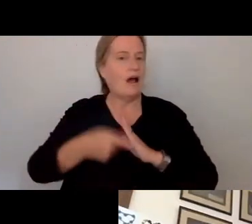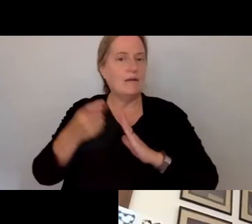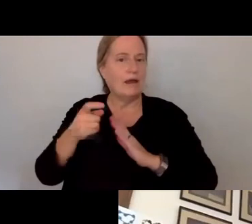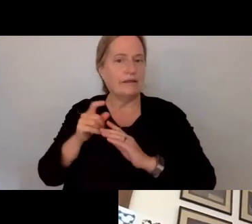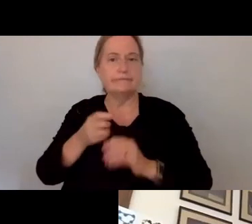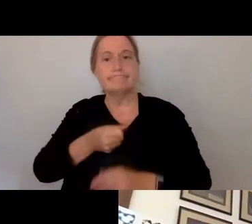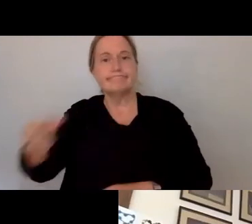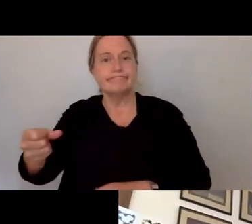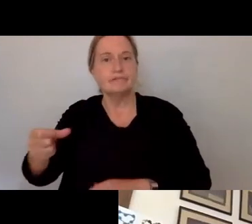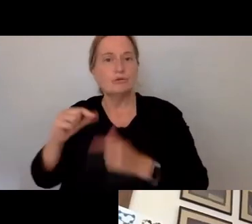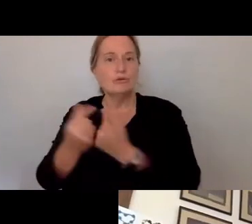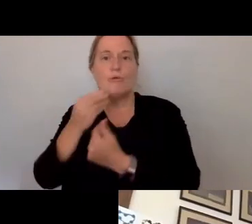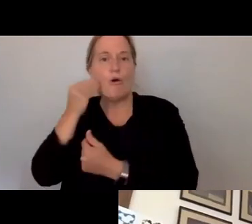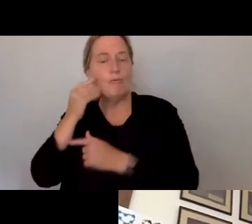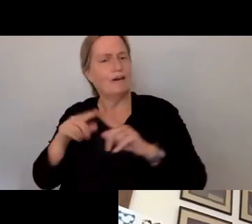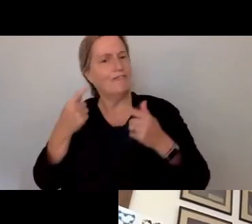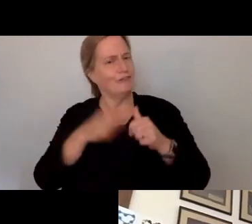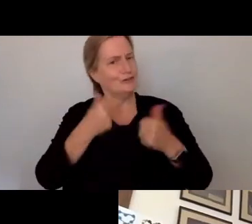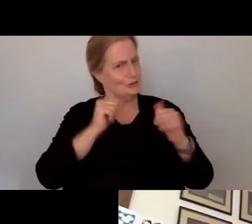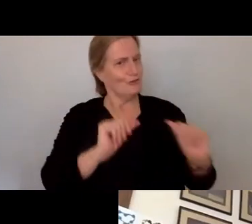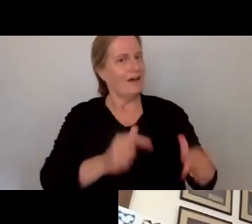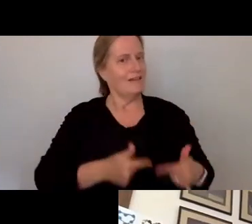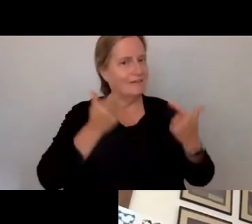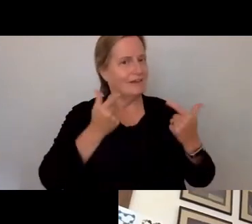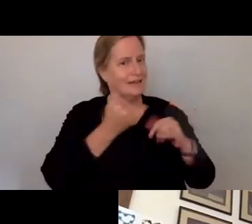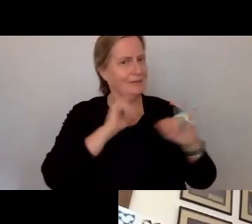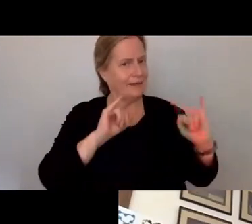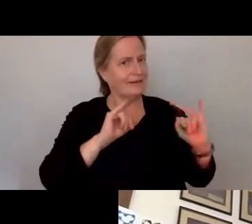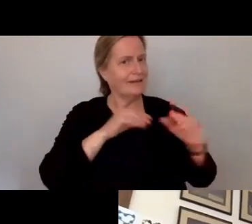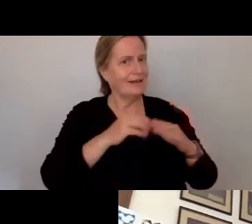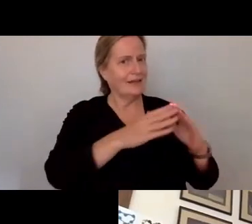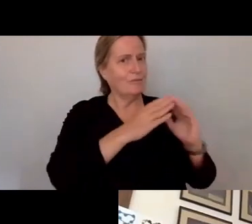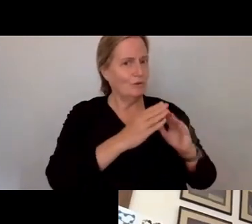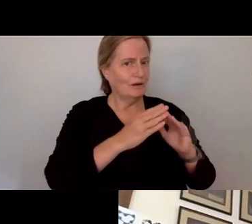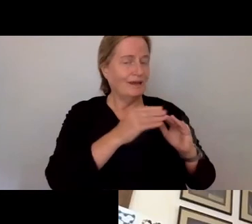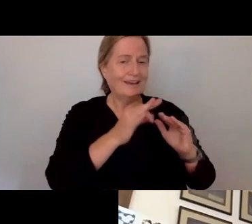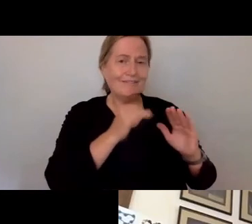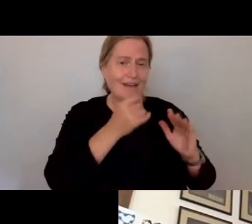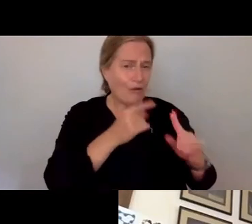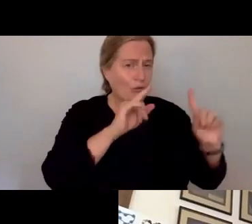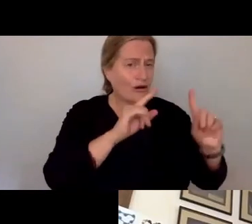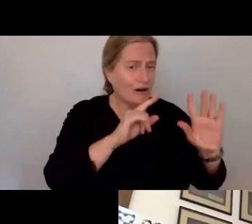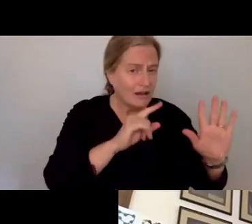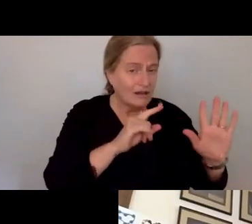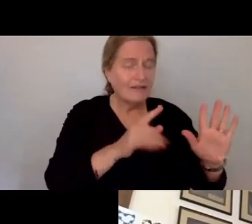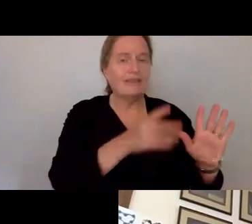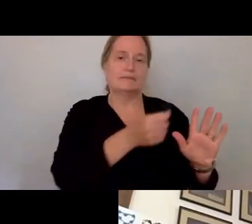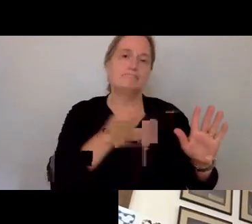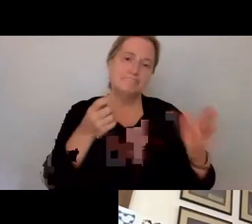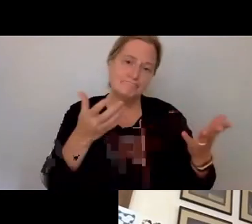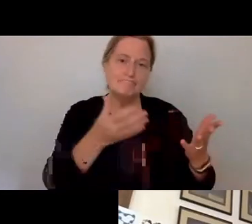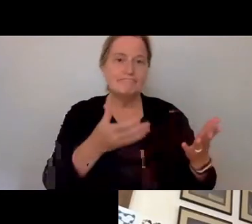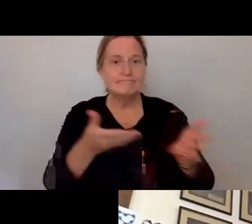yet. Because some people, that's really their best choice. You need enough of those to go around, but supported employment in the community and all